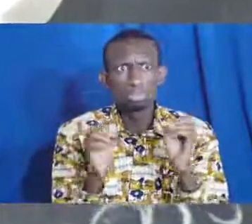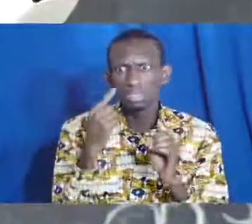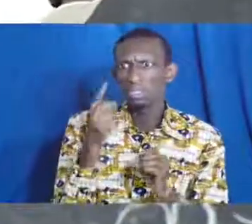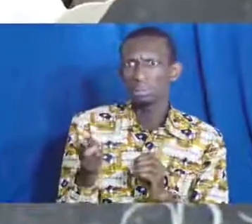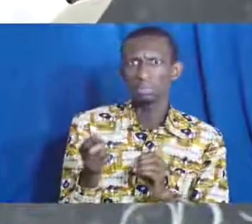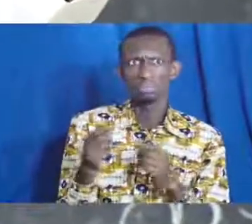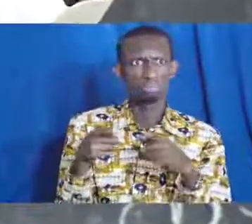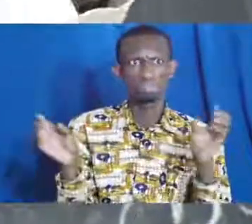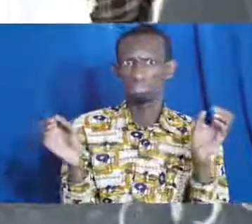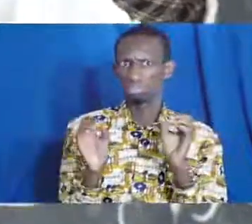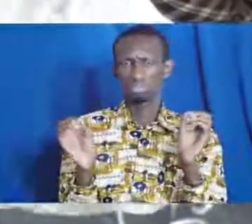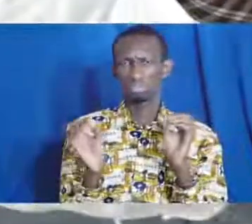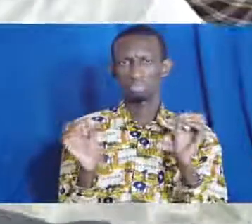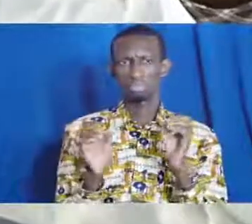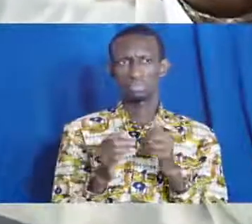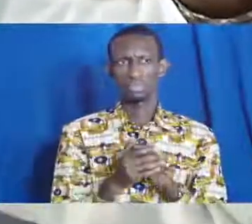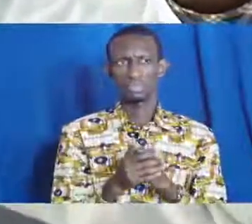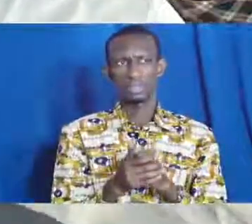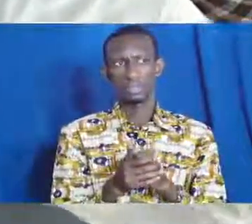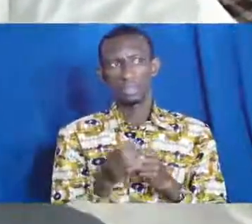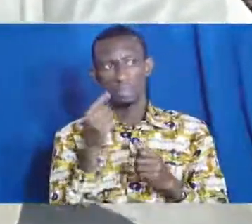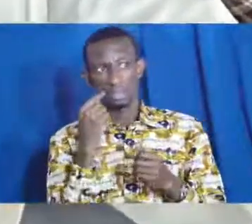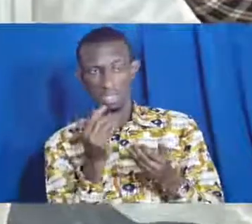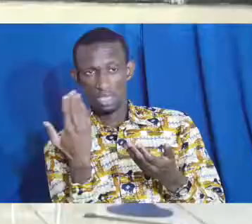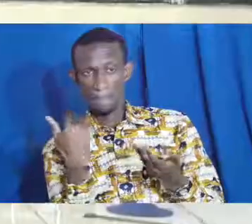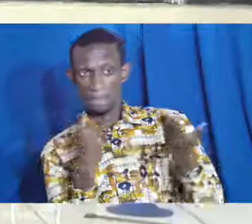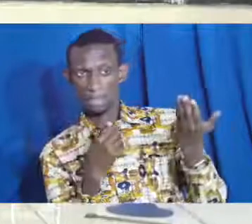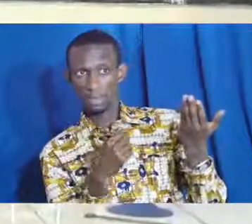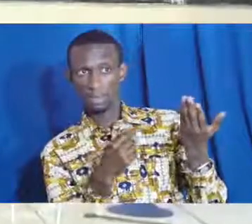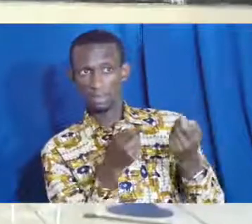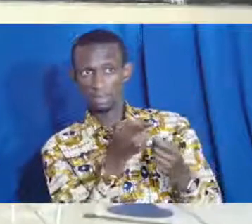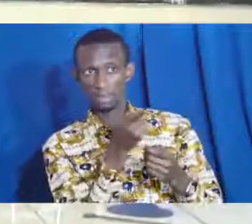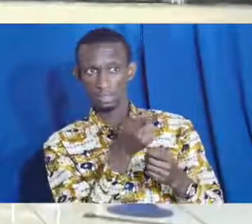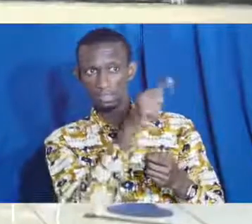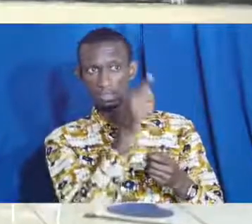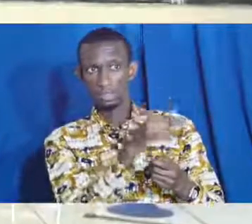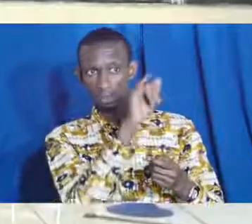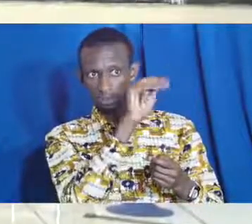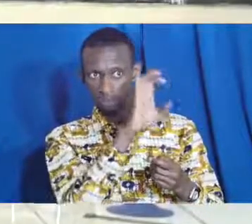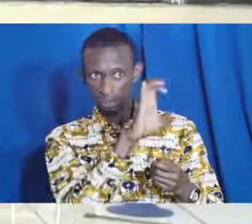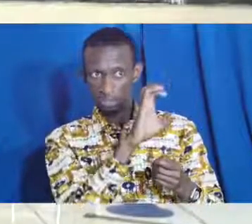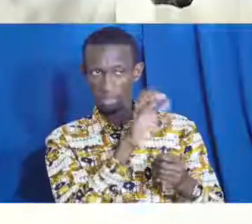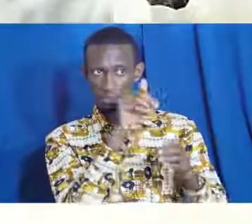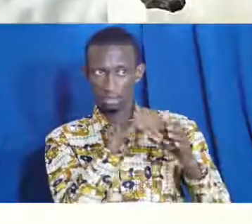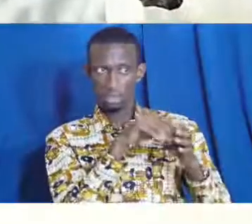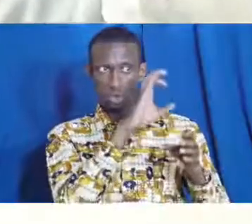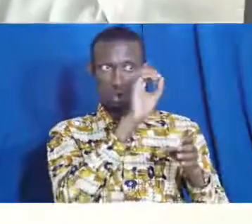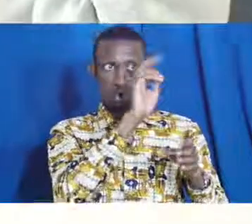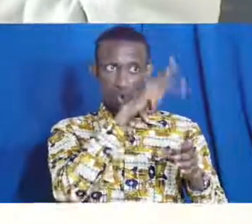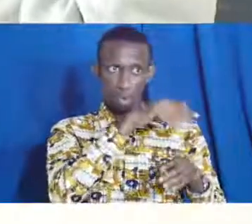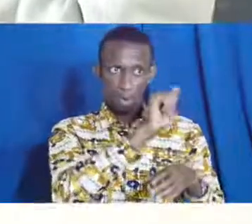it. This is the reaction we are talking about. This was zinc and copper